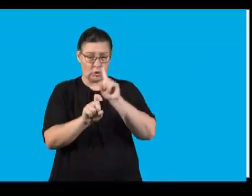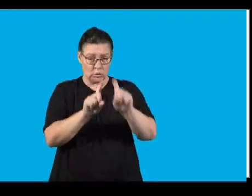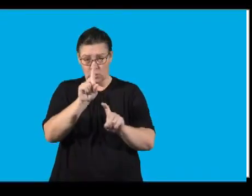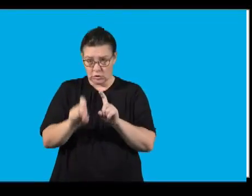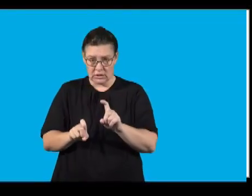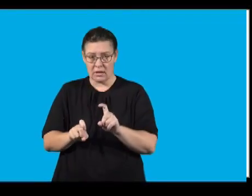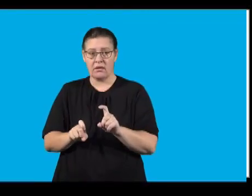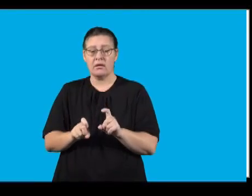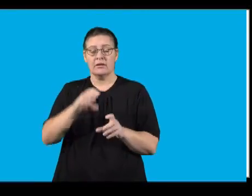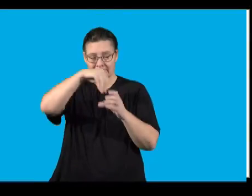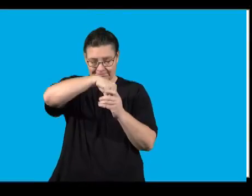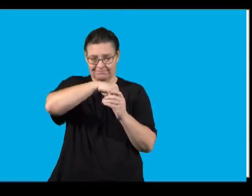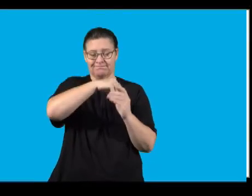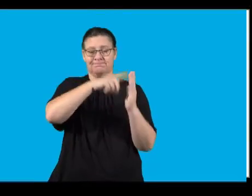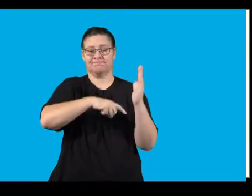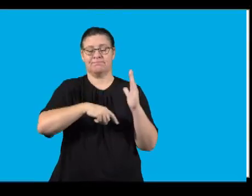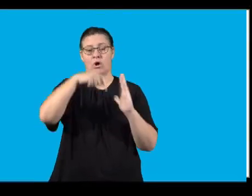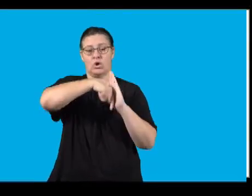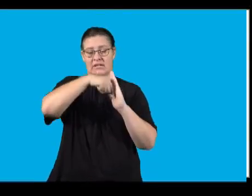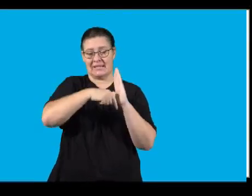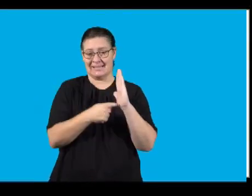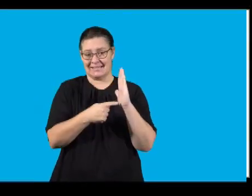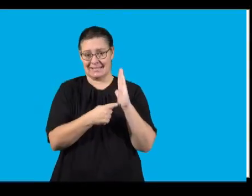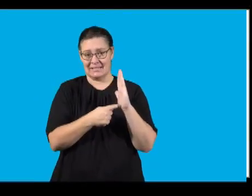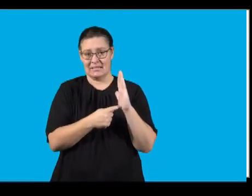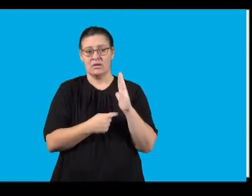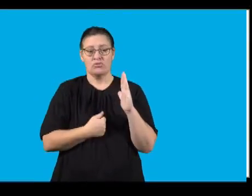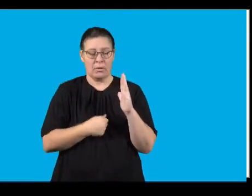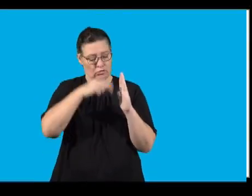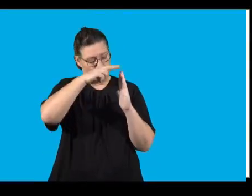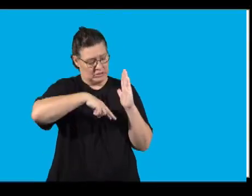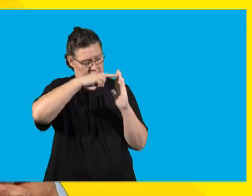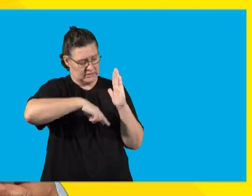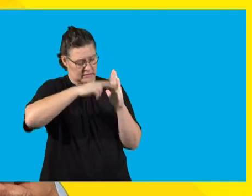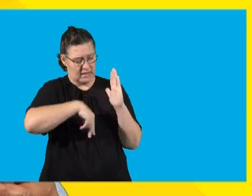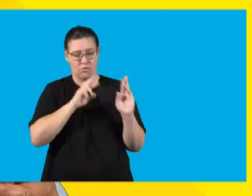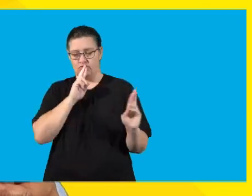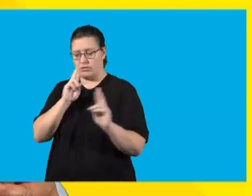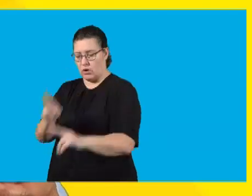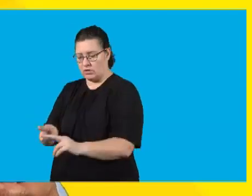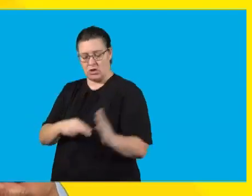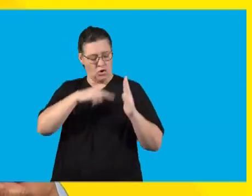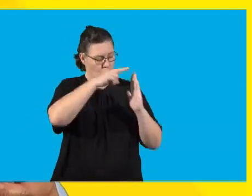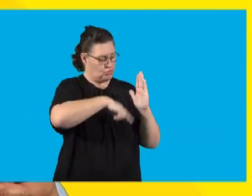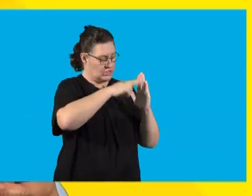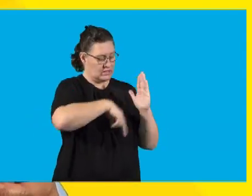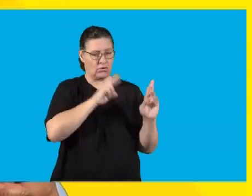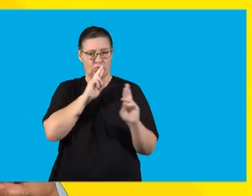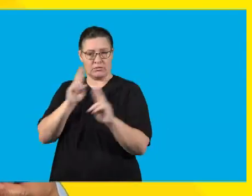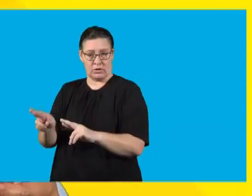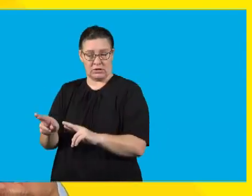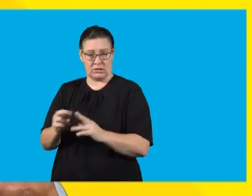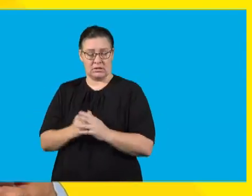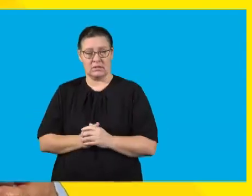remember, all the questions will be contextual style, so you have to read and then respond.